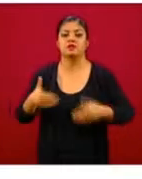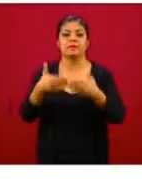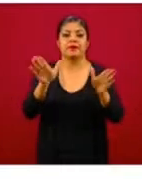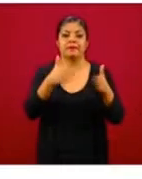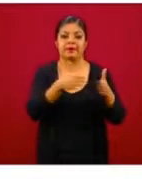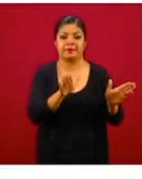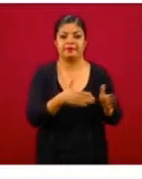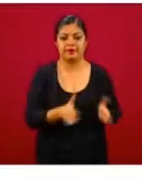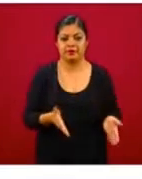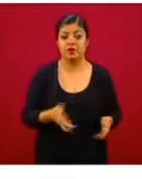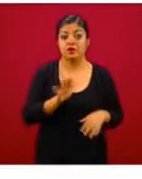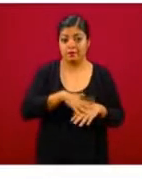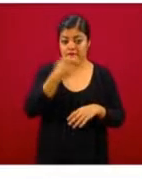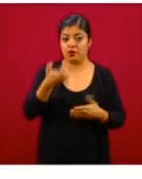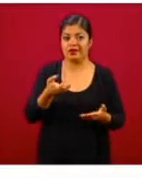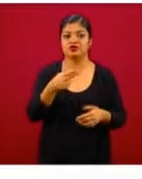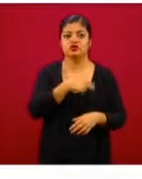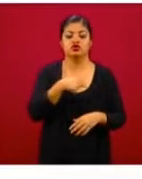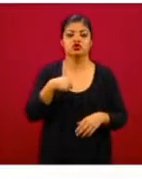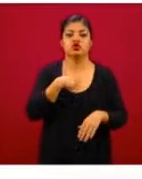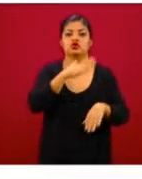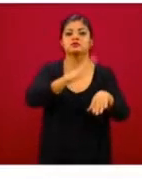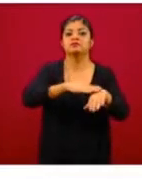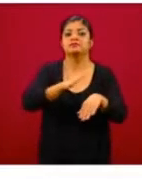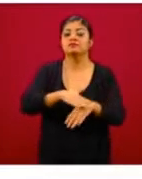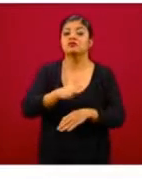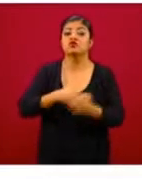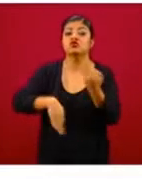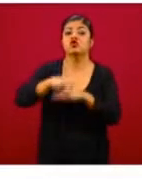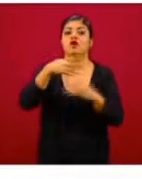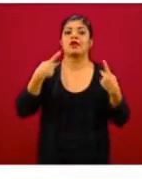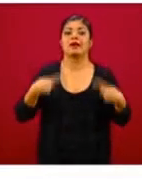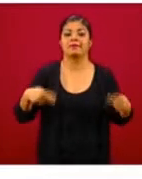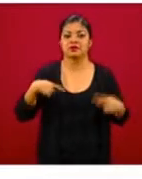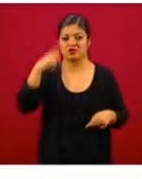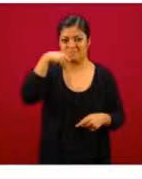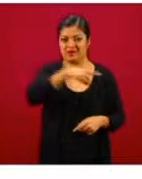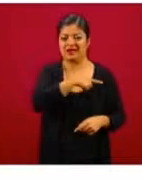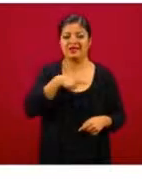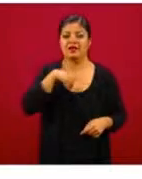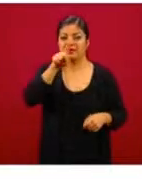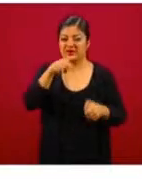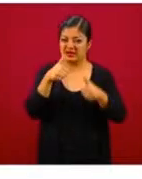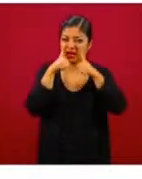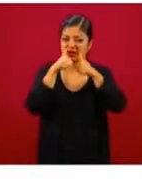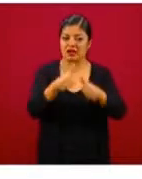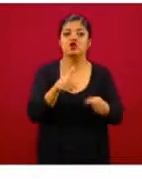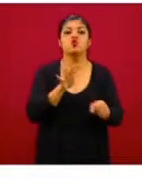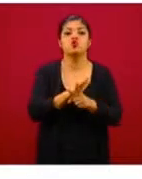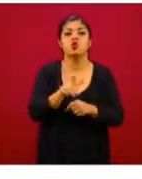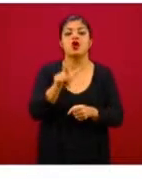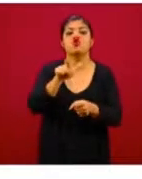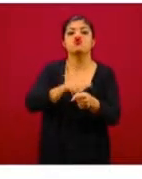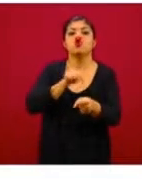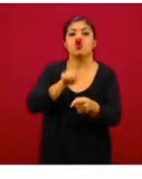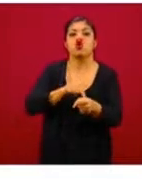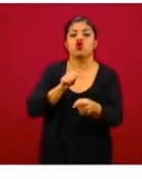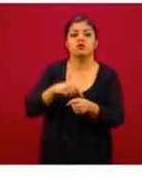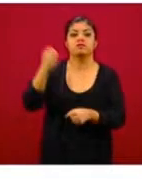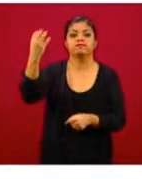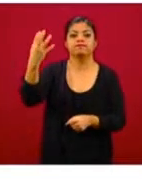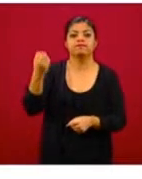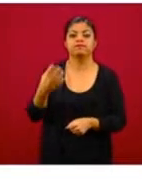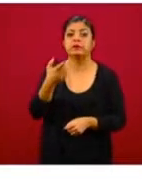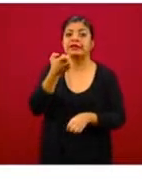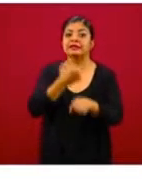orange or yellow, or in the future green, which would allow the population to partake in more activities. And so